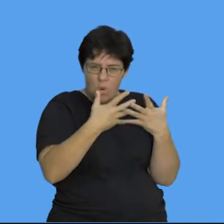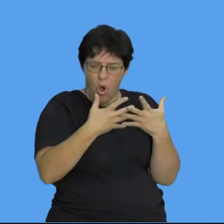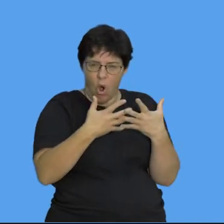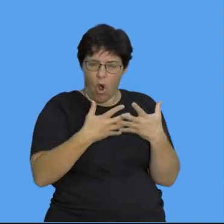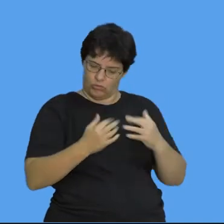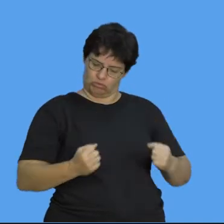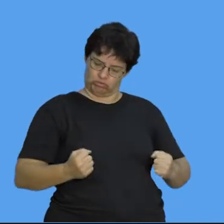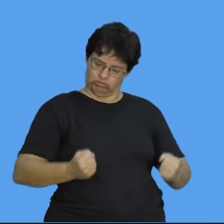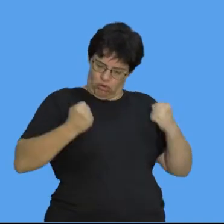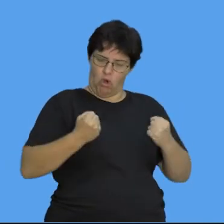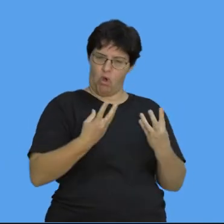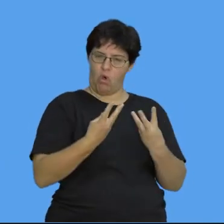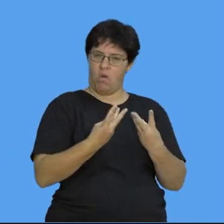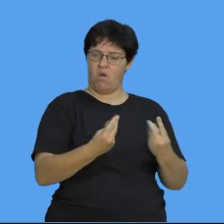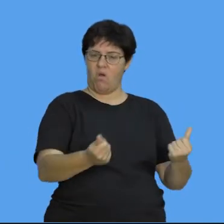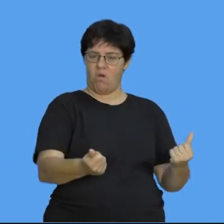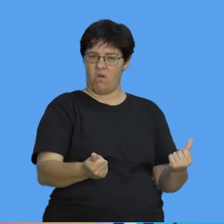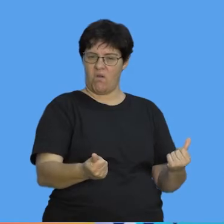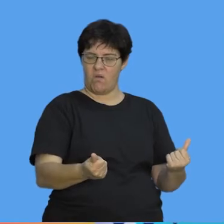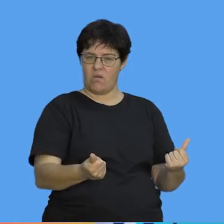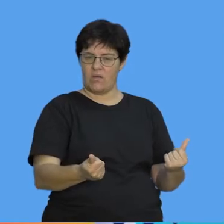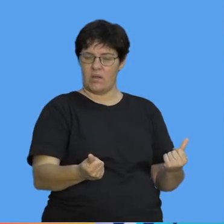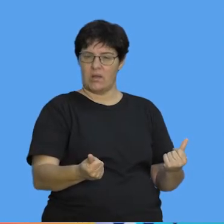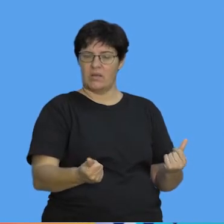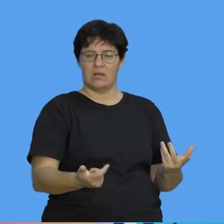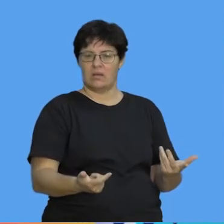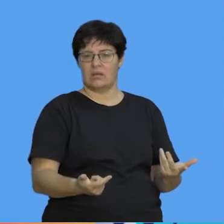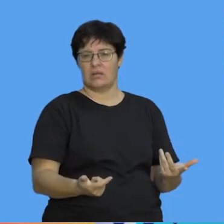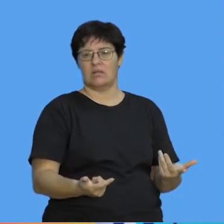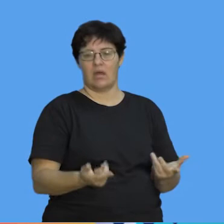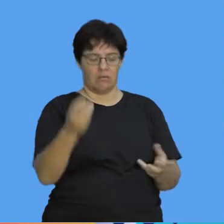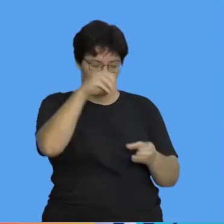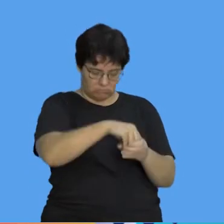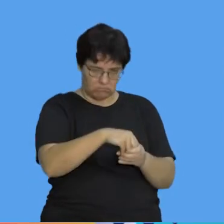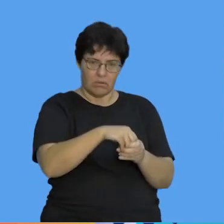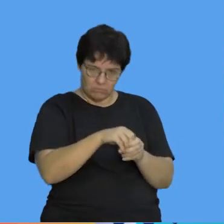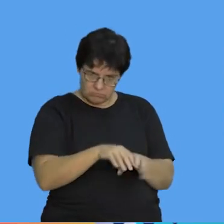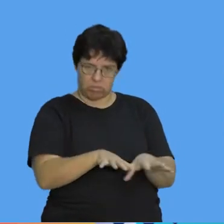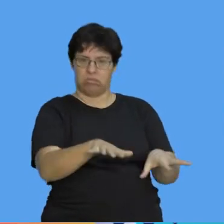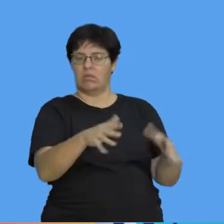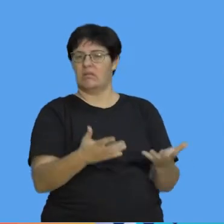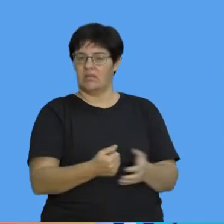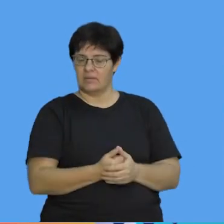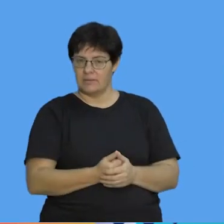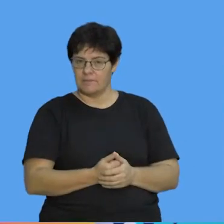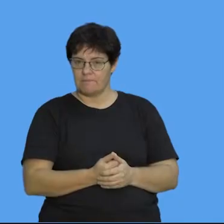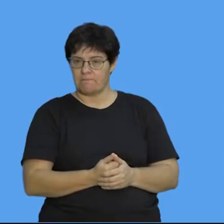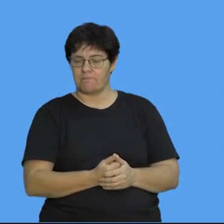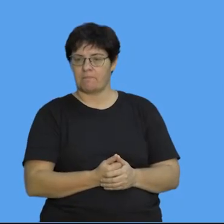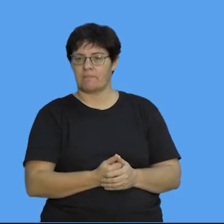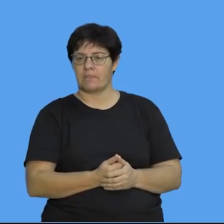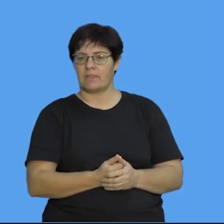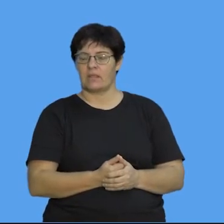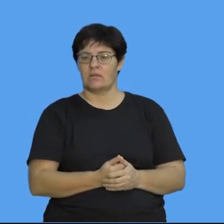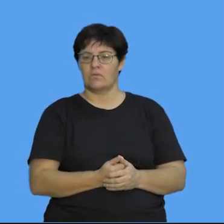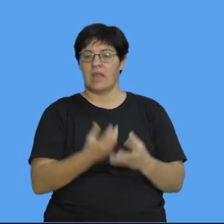more resilient on land, all right? They're hardy on land than, all right, the spores are going to be. So let's have